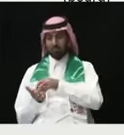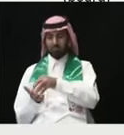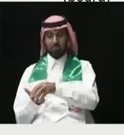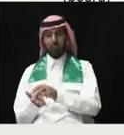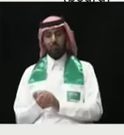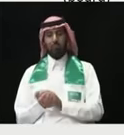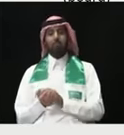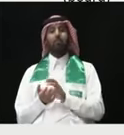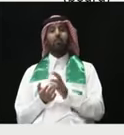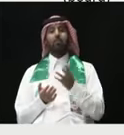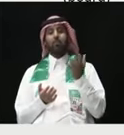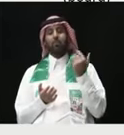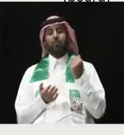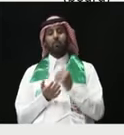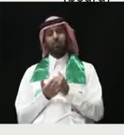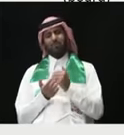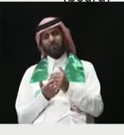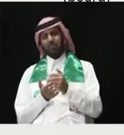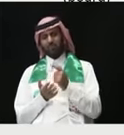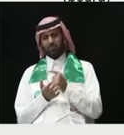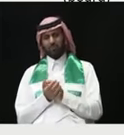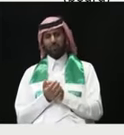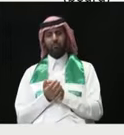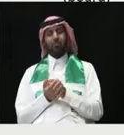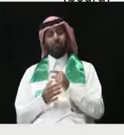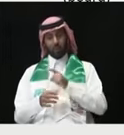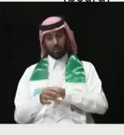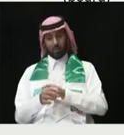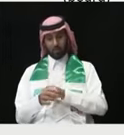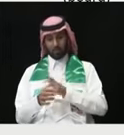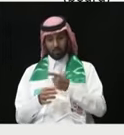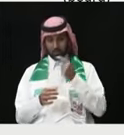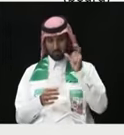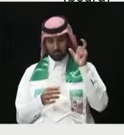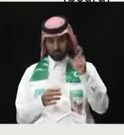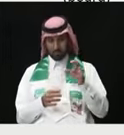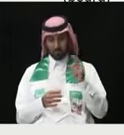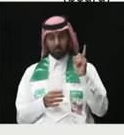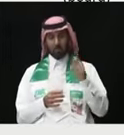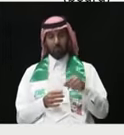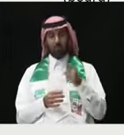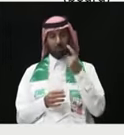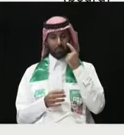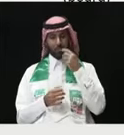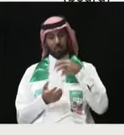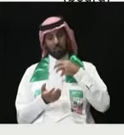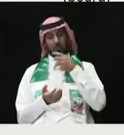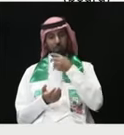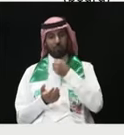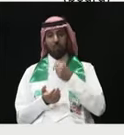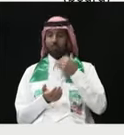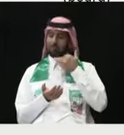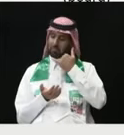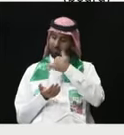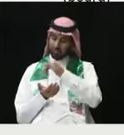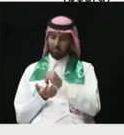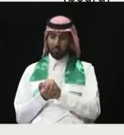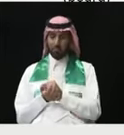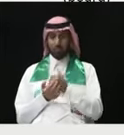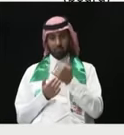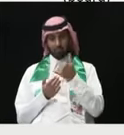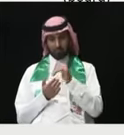In September 1971, so we have a time, my grandparents left. This is an